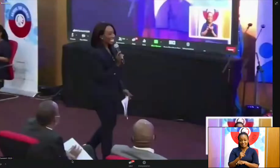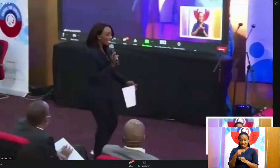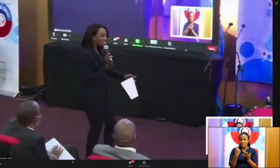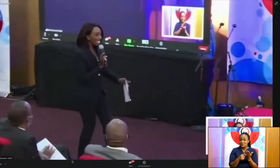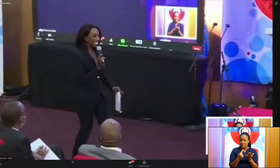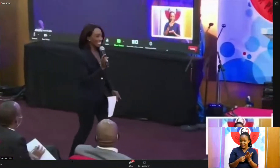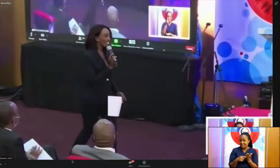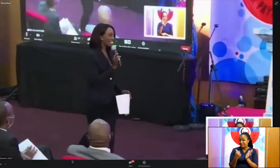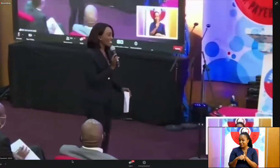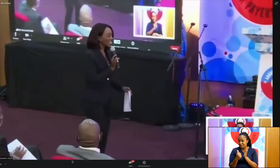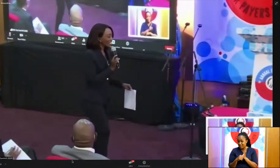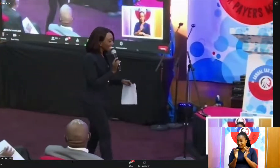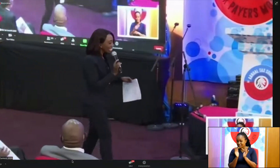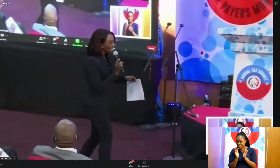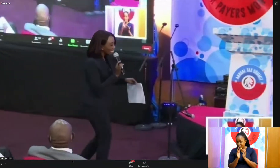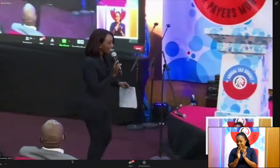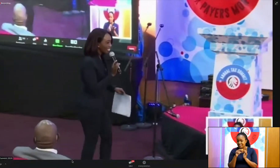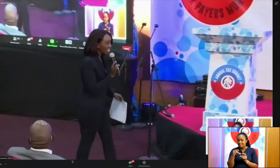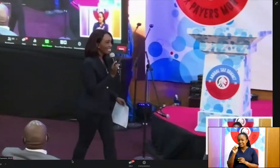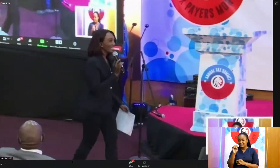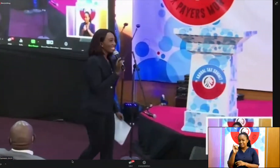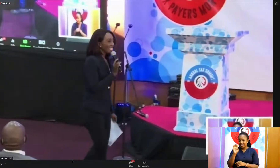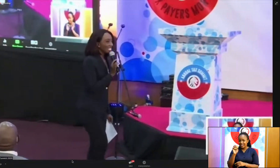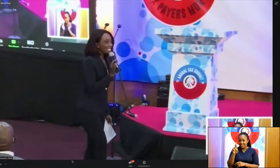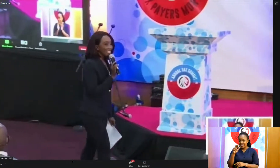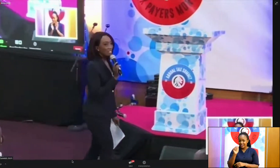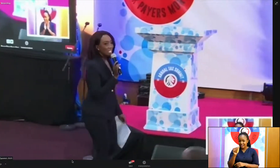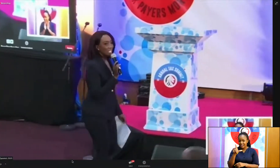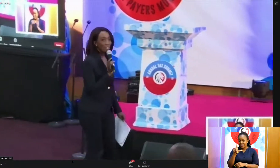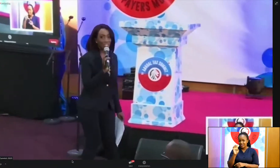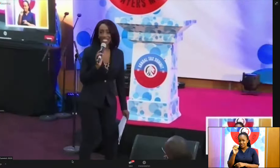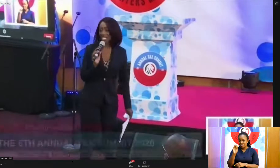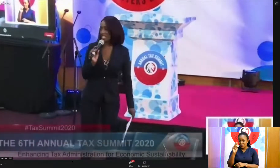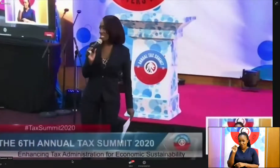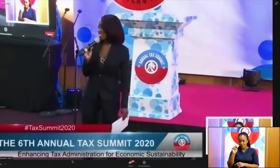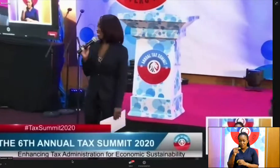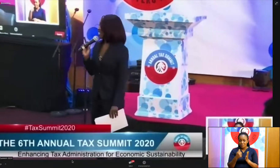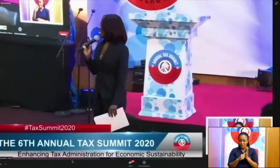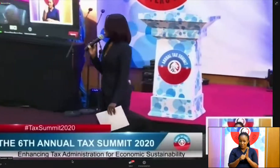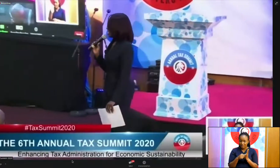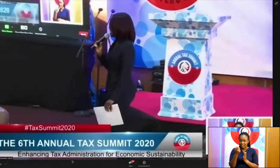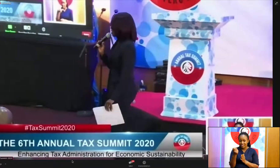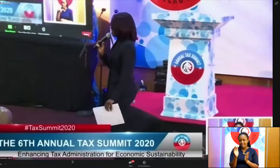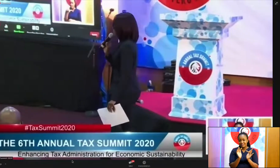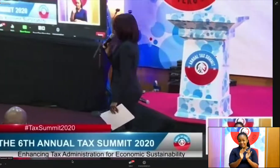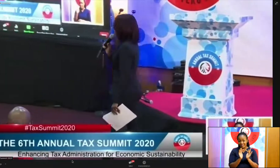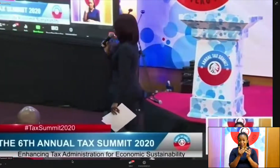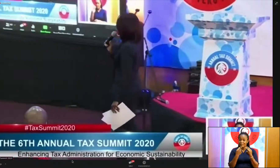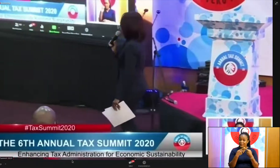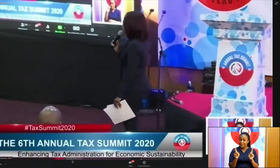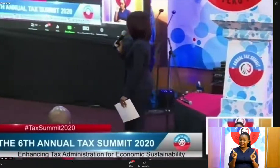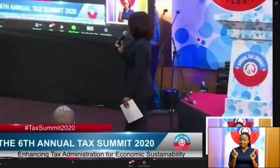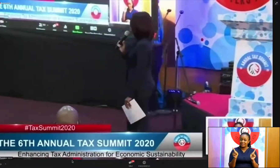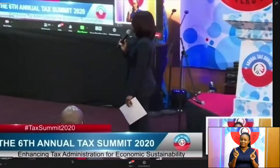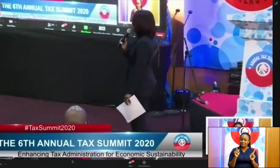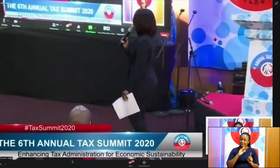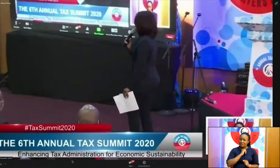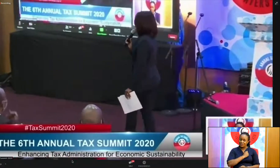Uganda, a little bit, Sierra Leone, a touch there. It seems to be a bit of a touchdown. But just bear with